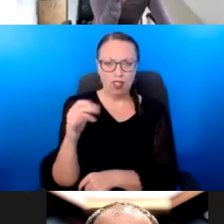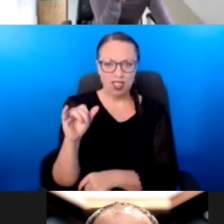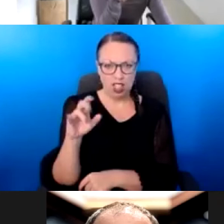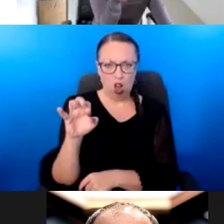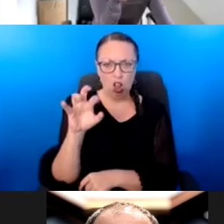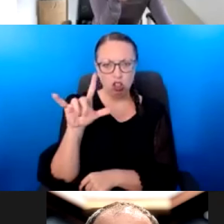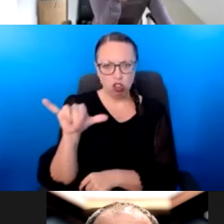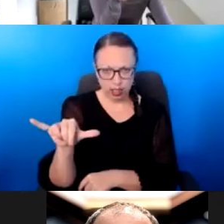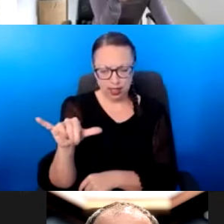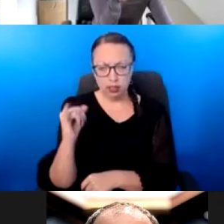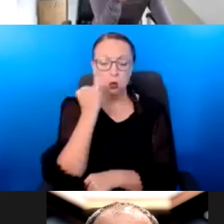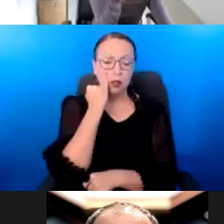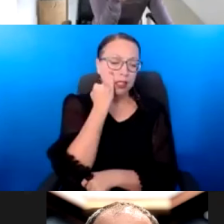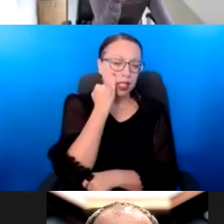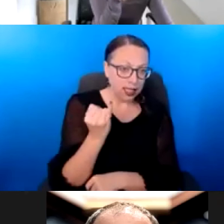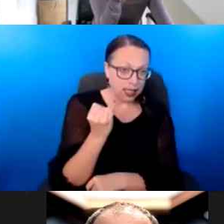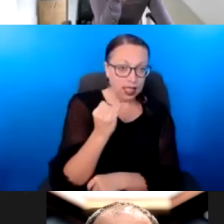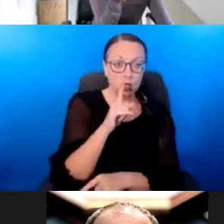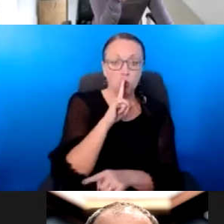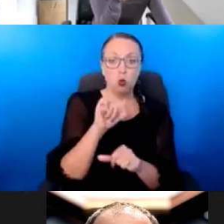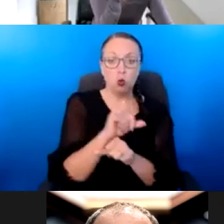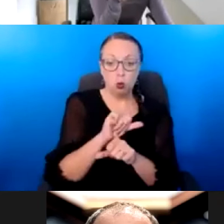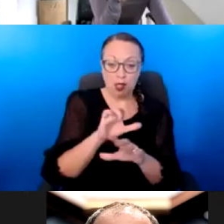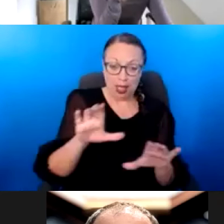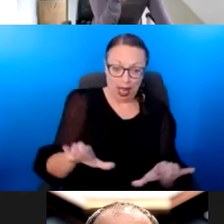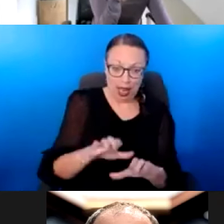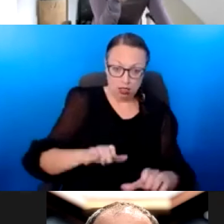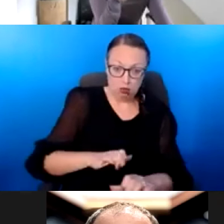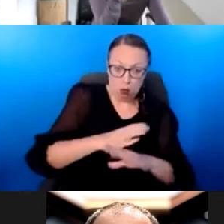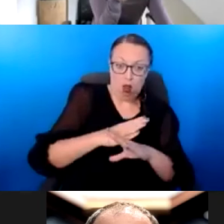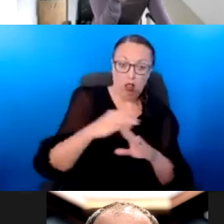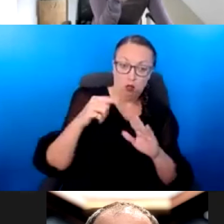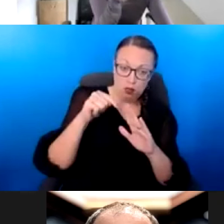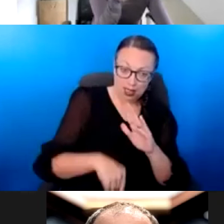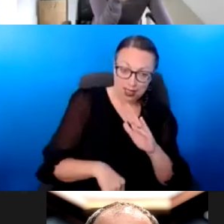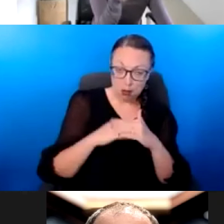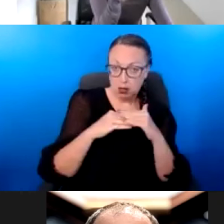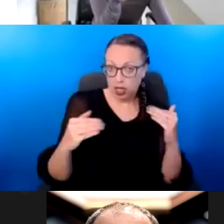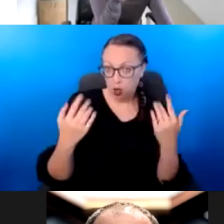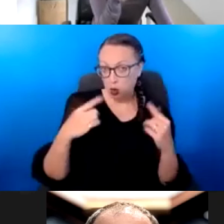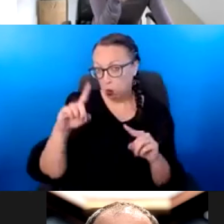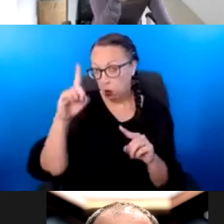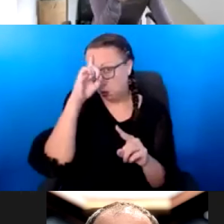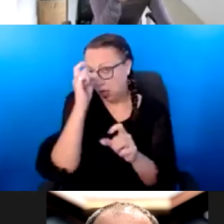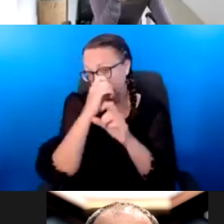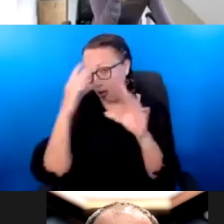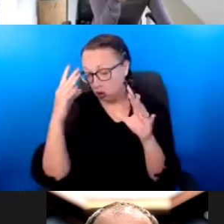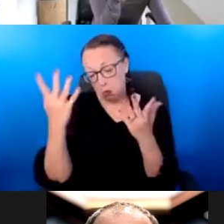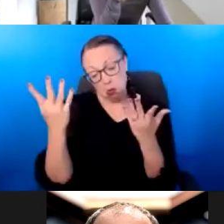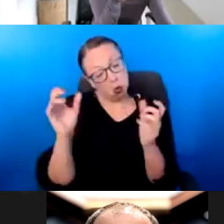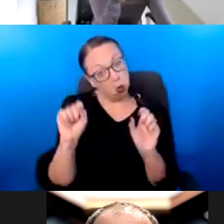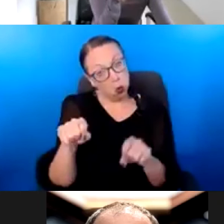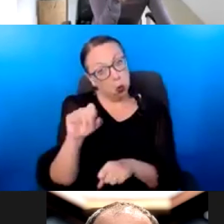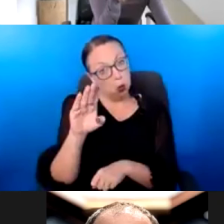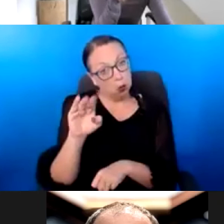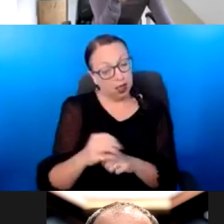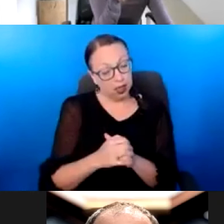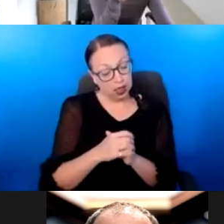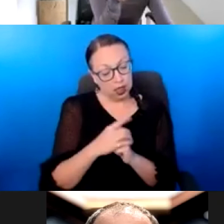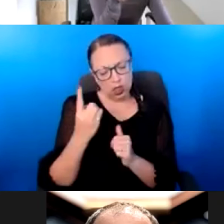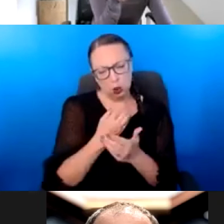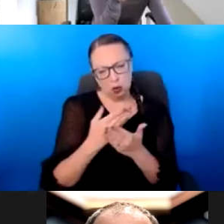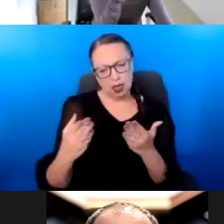that there's actual active inhibition from the deep layers when we imagine could very well be. I don't, all I can